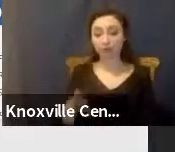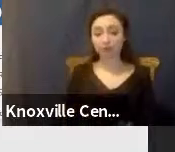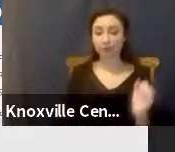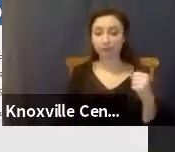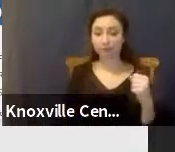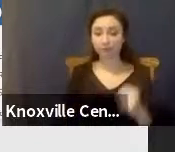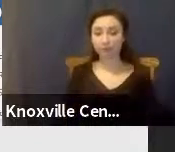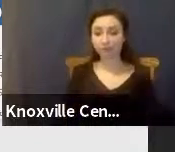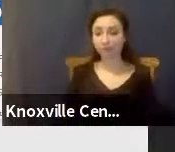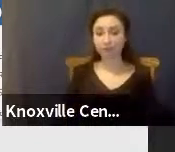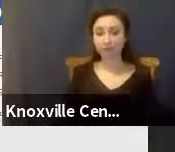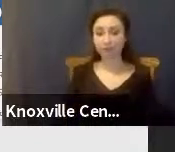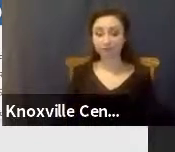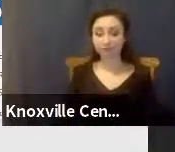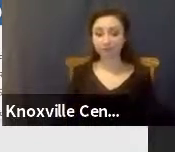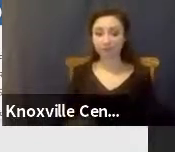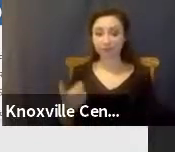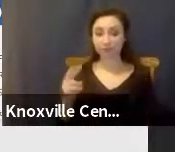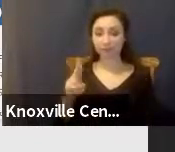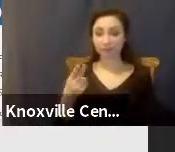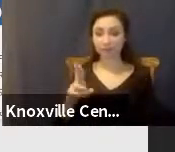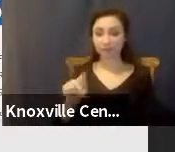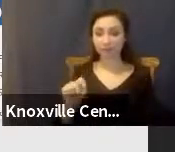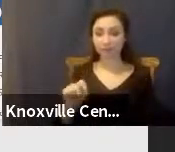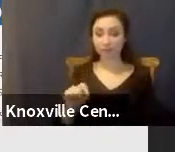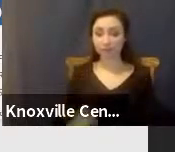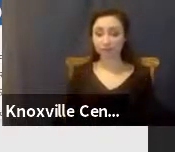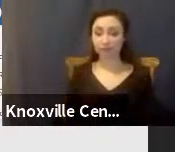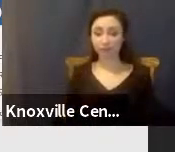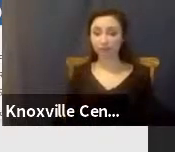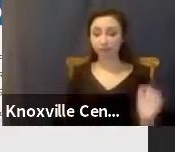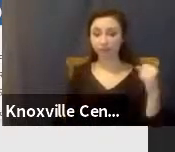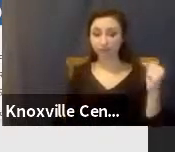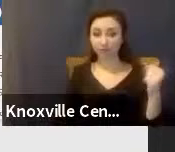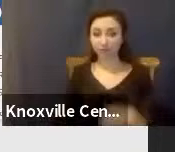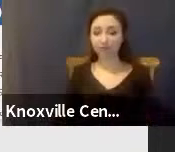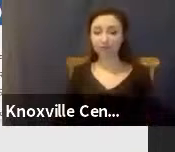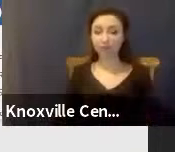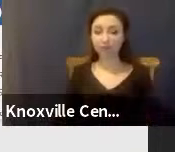Yes. Dr. Hurt. Yes.